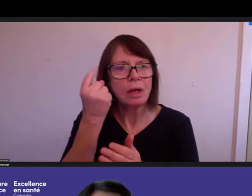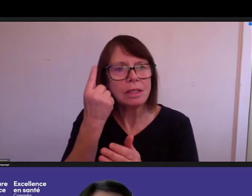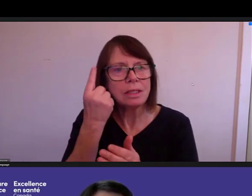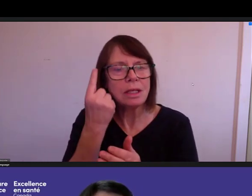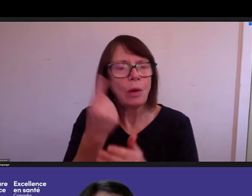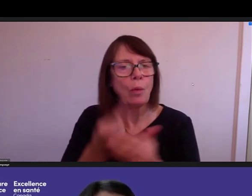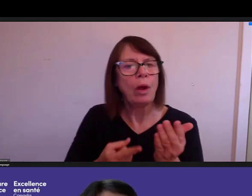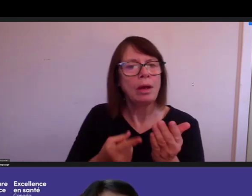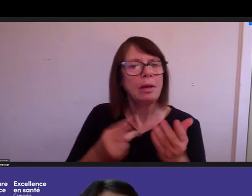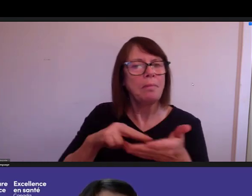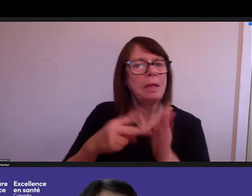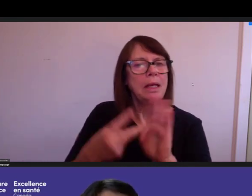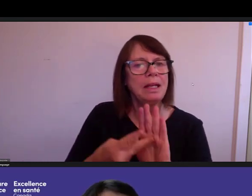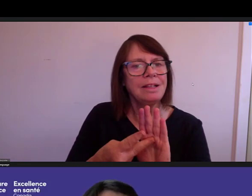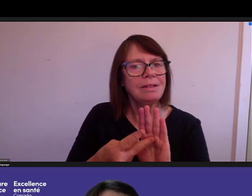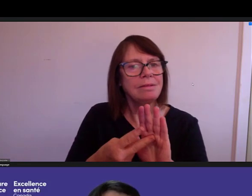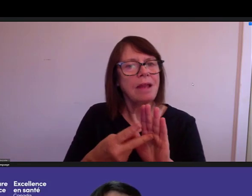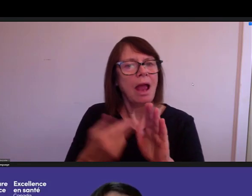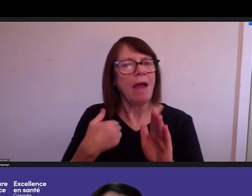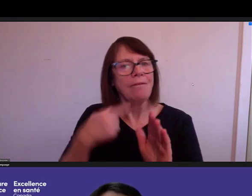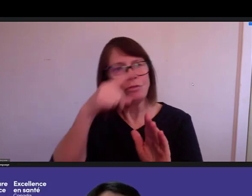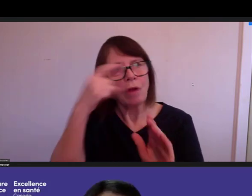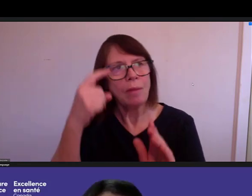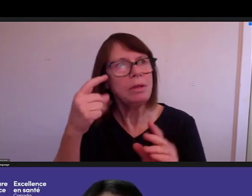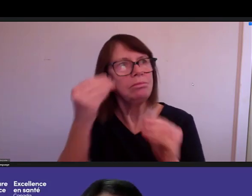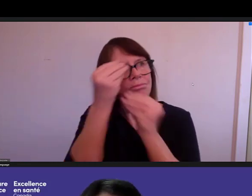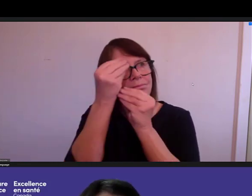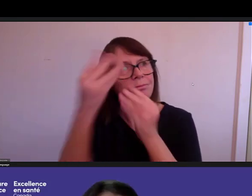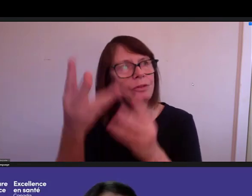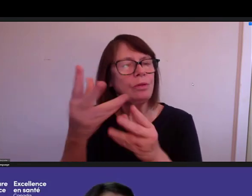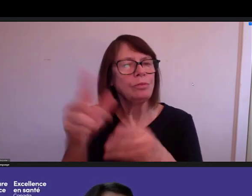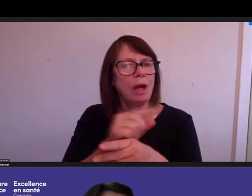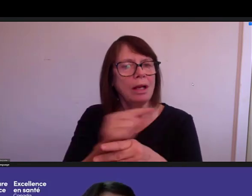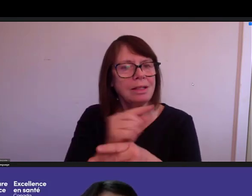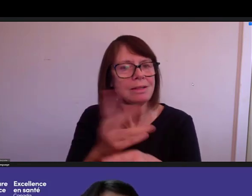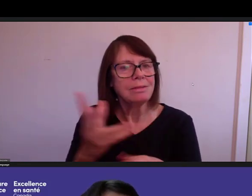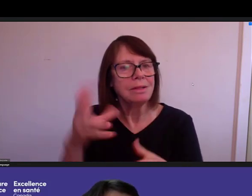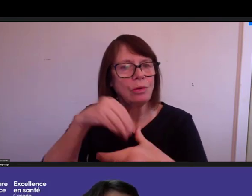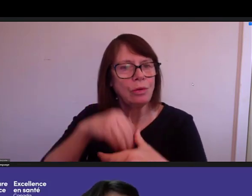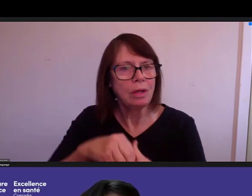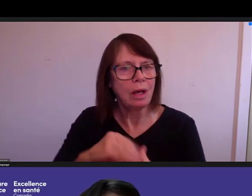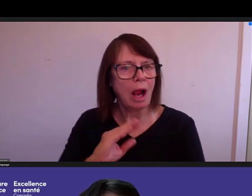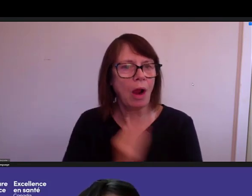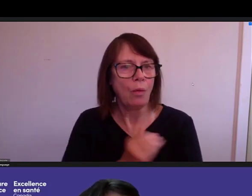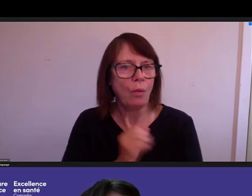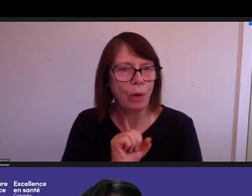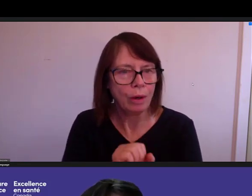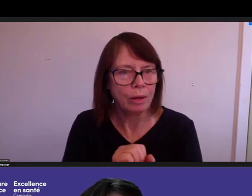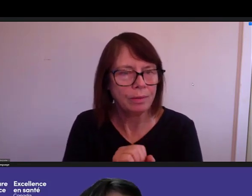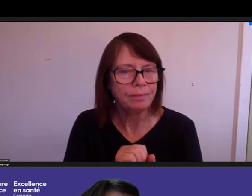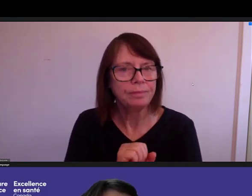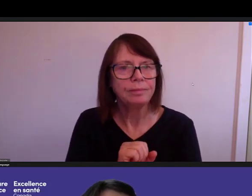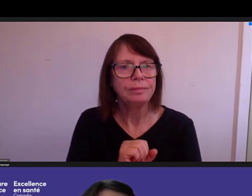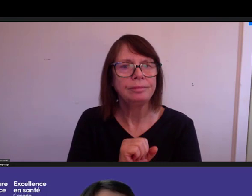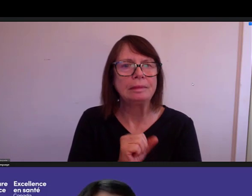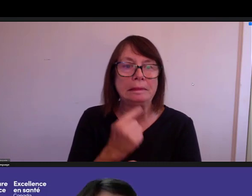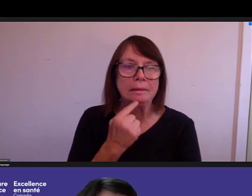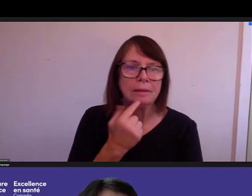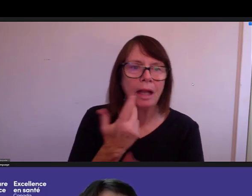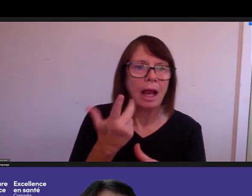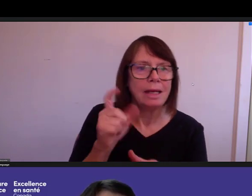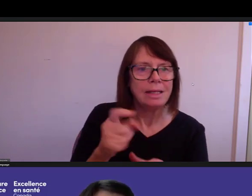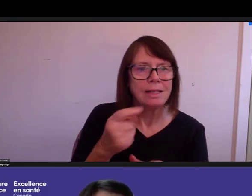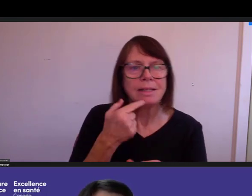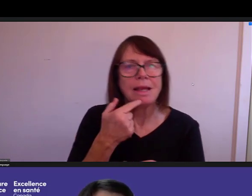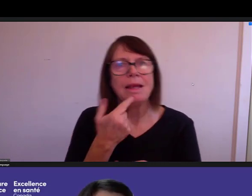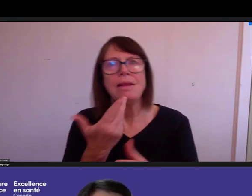trauma-informed practices into our work. I would be remiss if I did not offer a massive thank you to the big crew